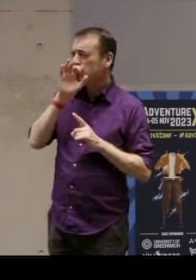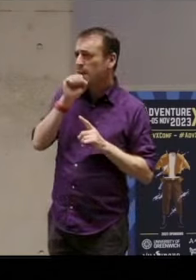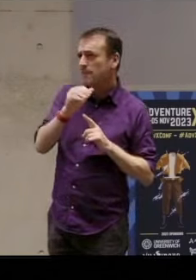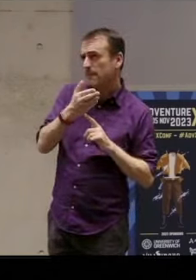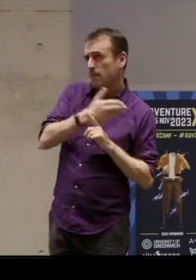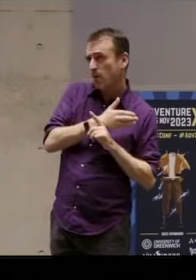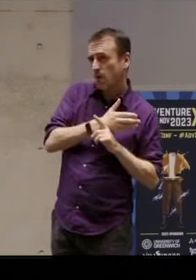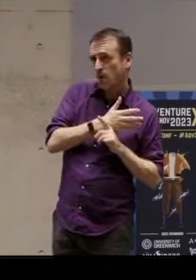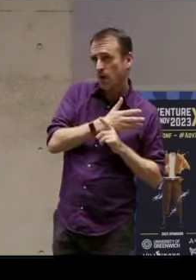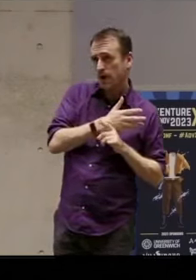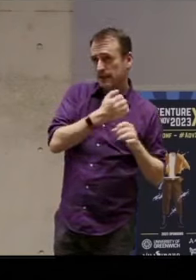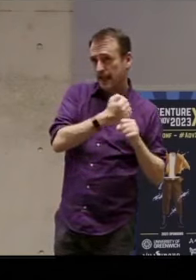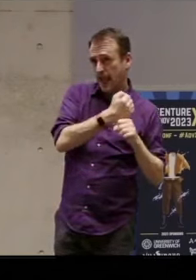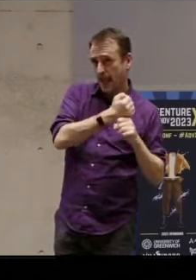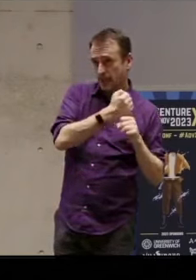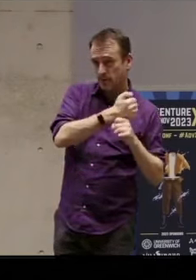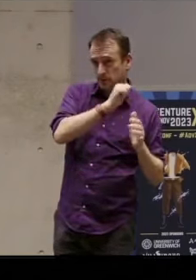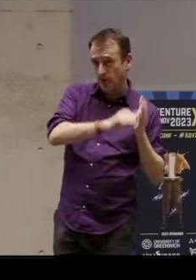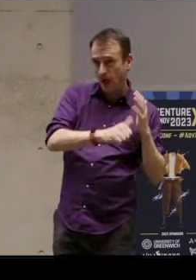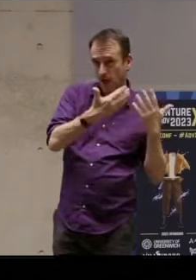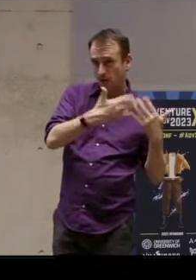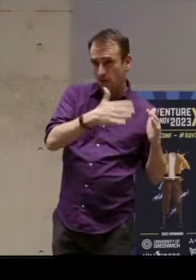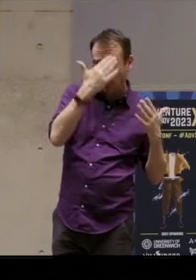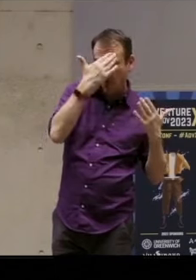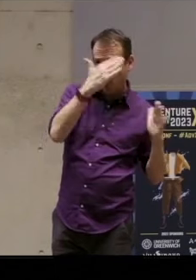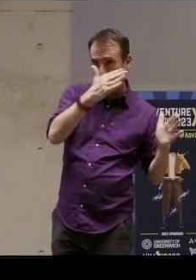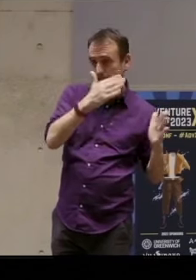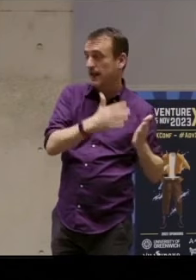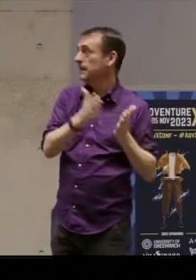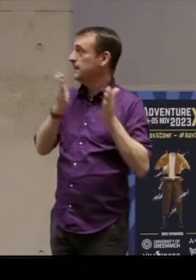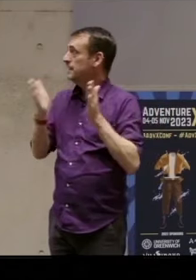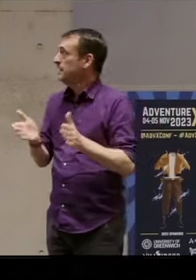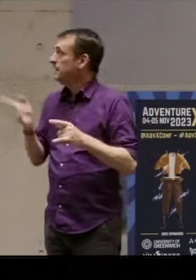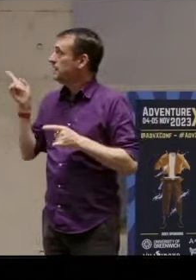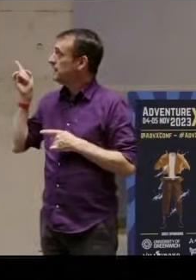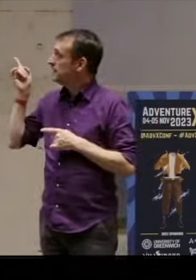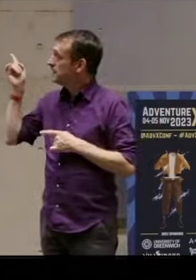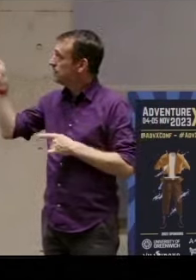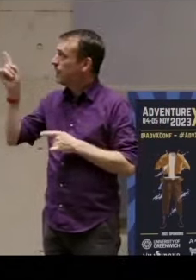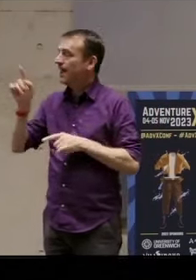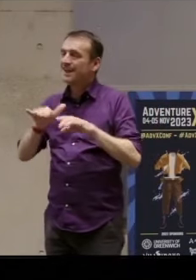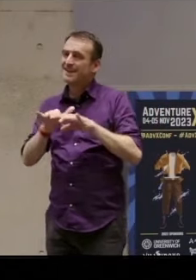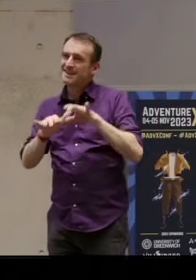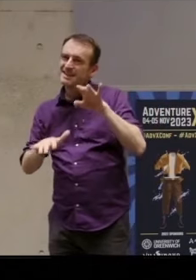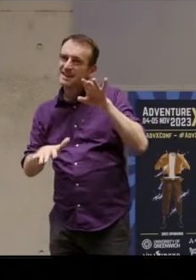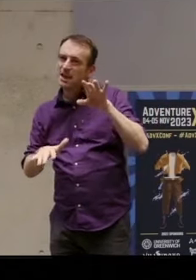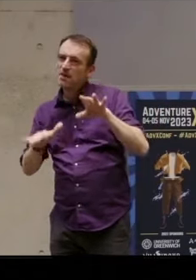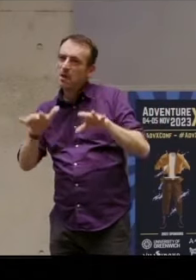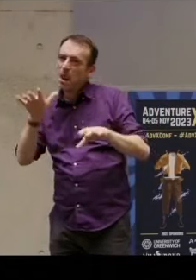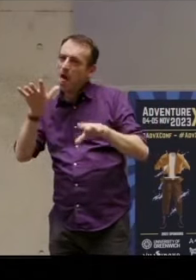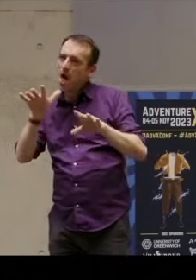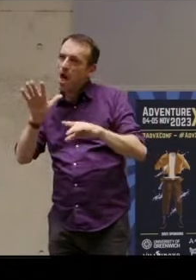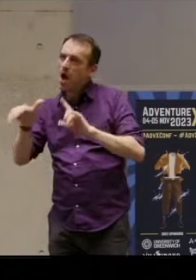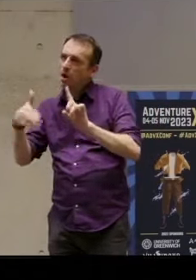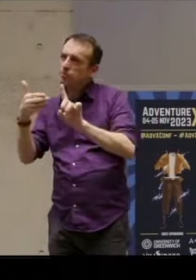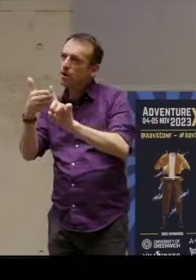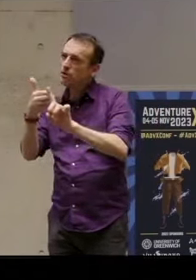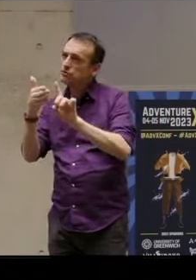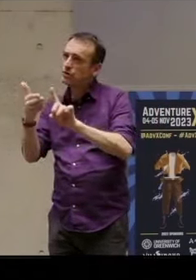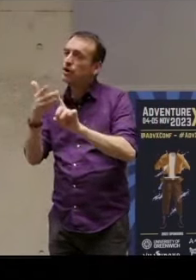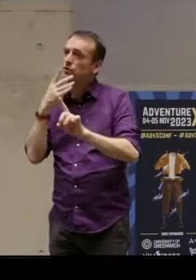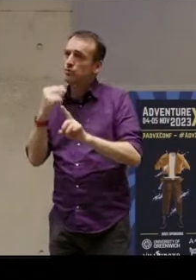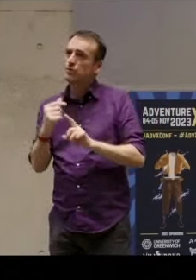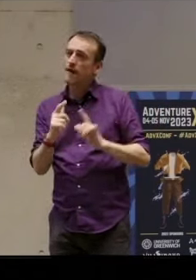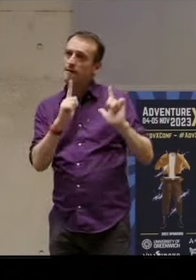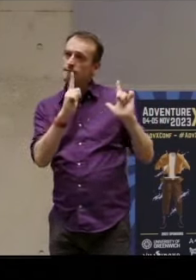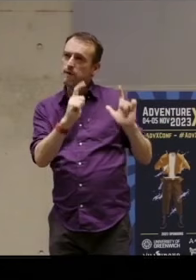the game that was born from a vacation? Alphabet Shimiarchi follows a similar do-it-yourself approach with its still photos, but